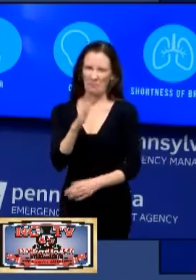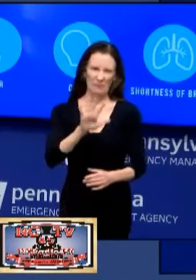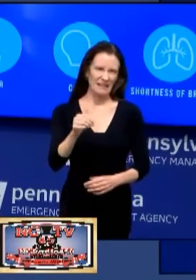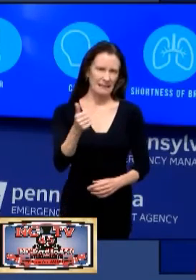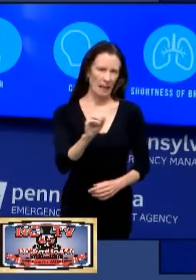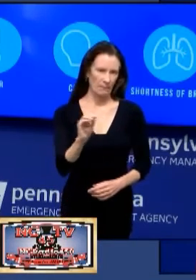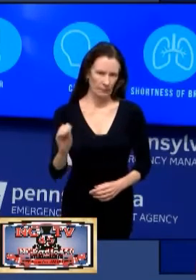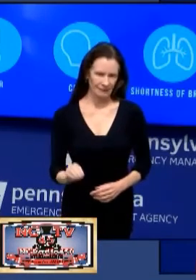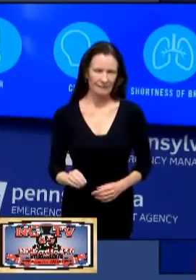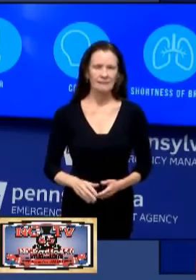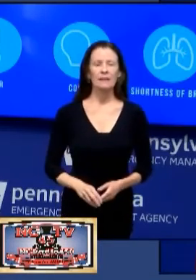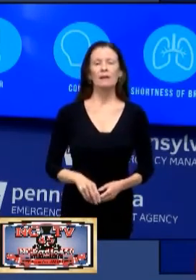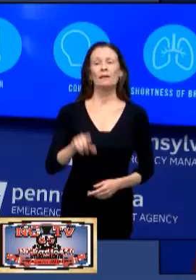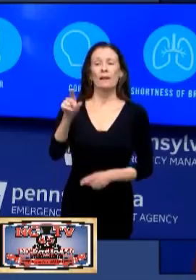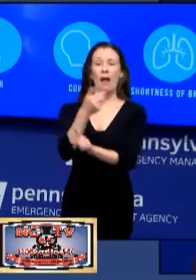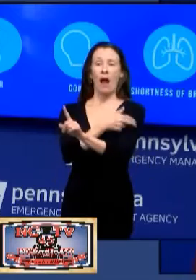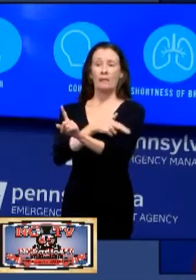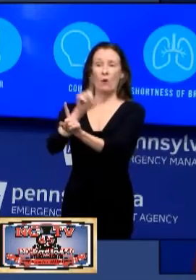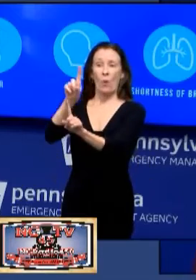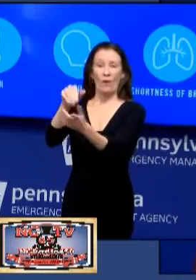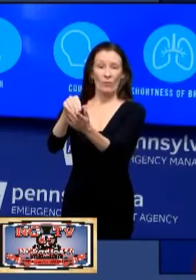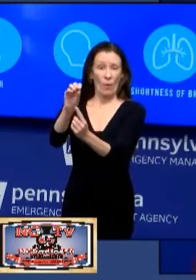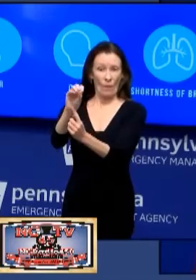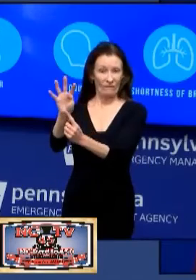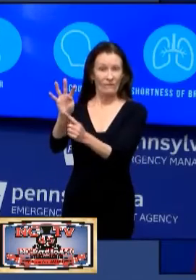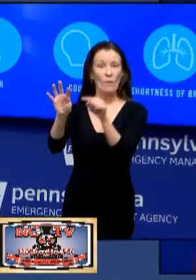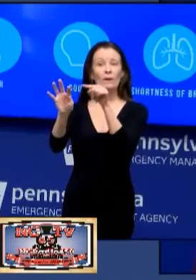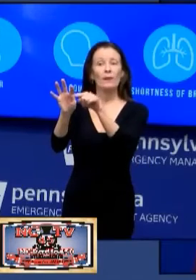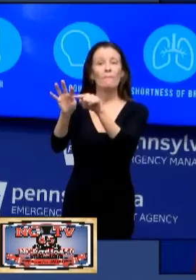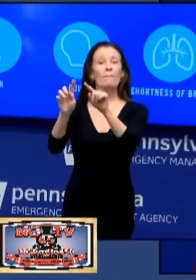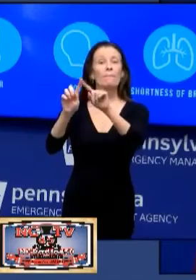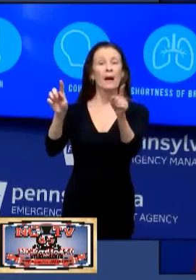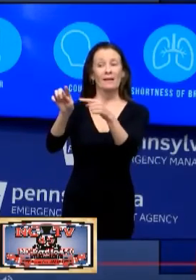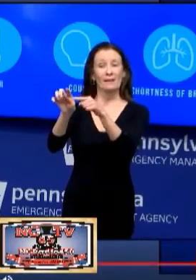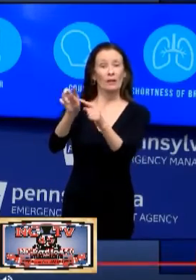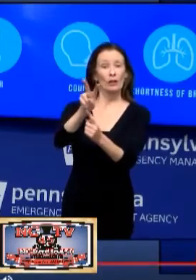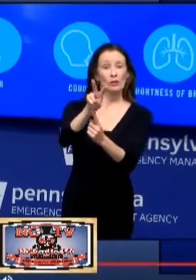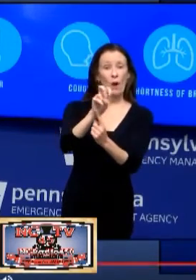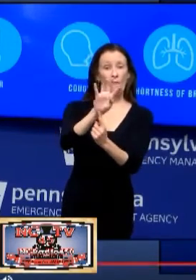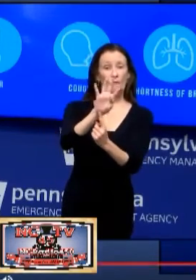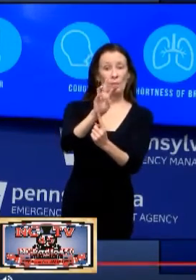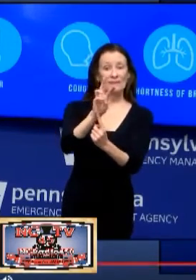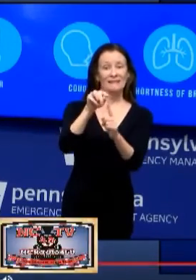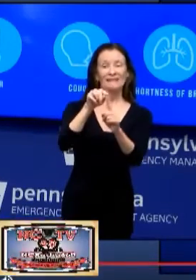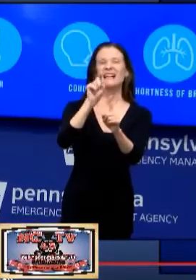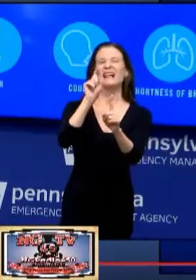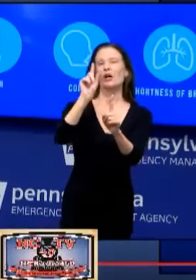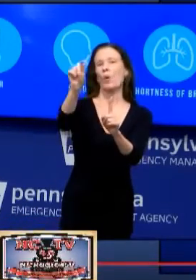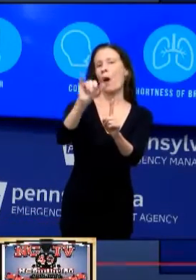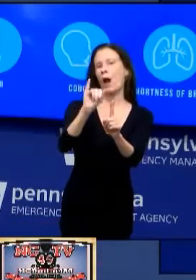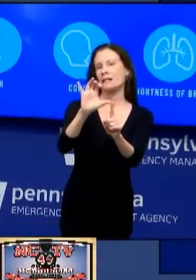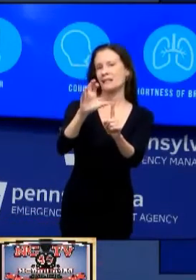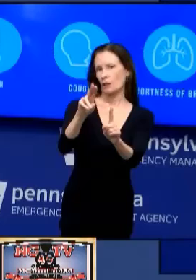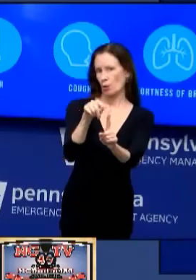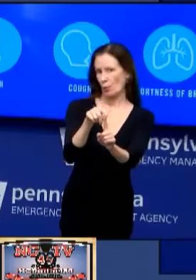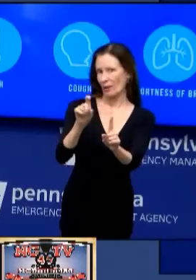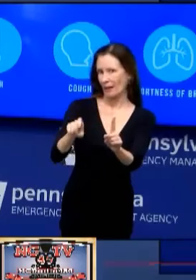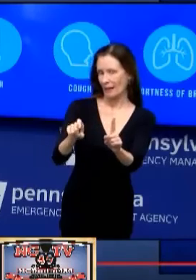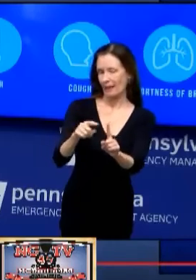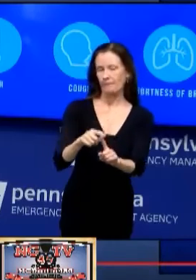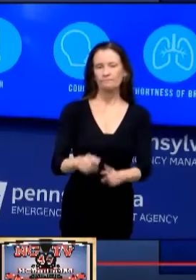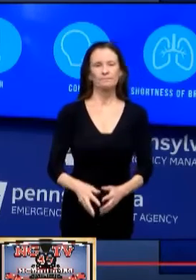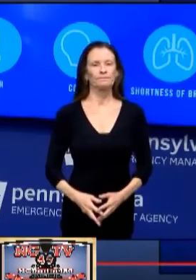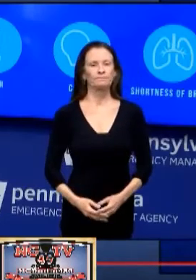276 of those hospitalized have required intensive care, and 170 of those hospitalized